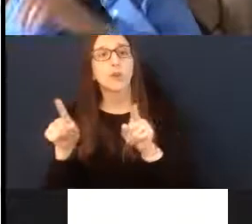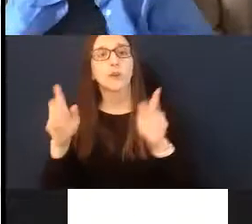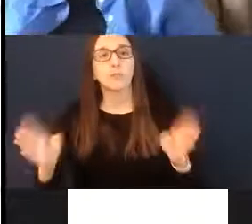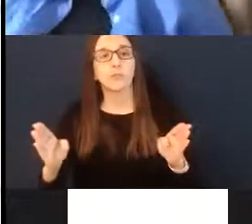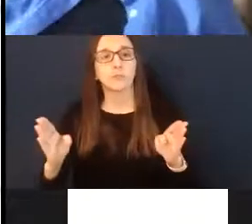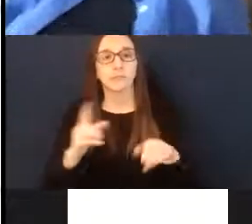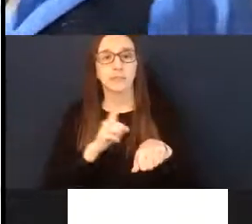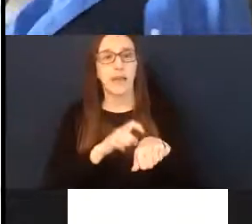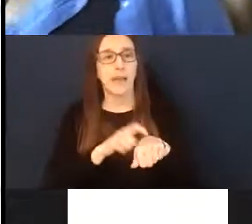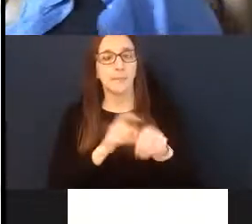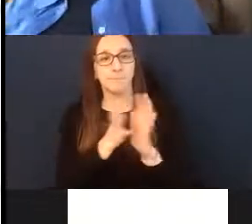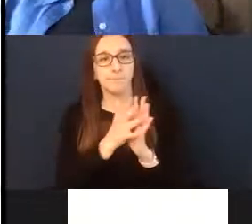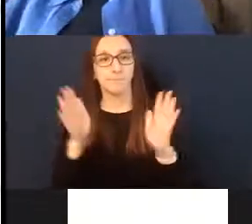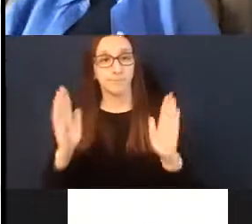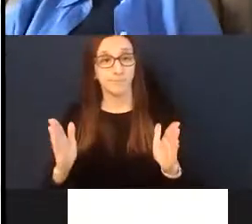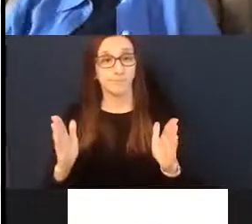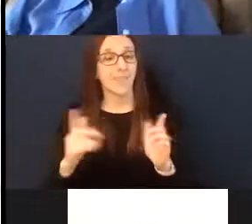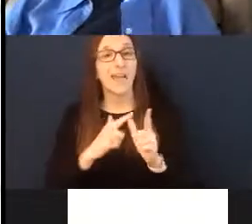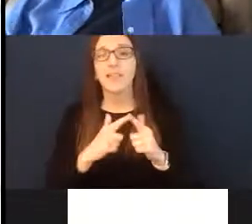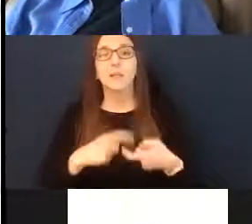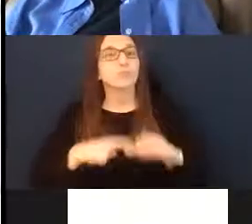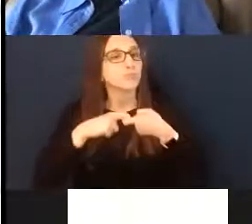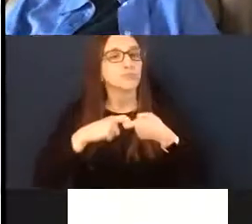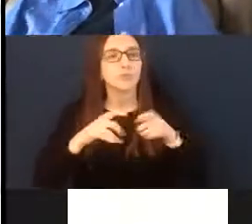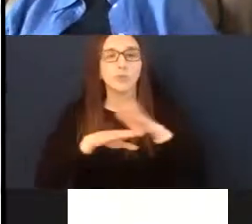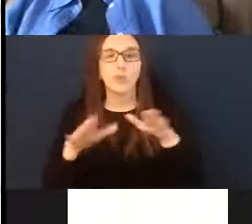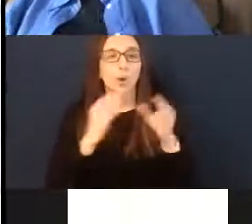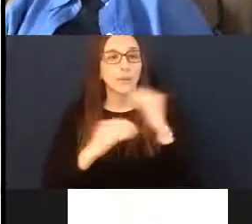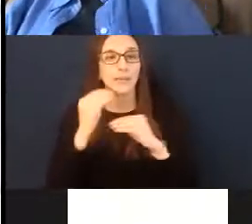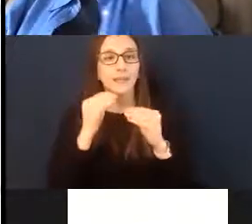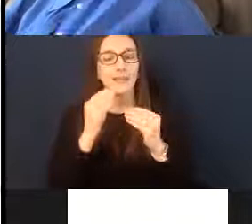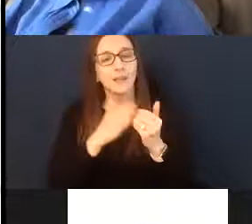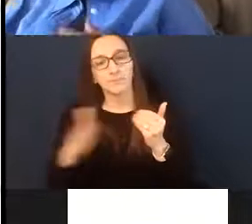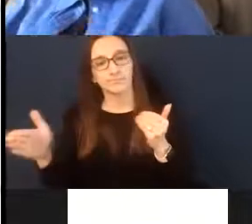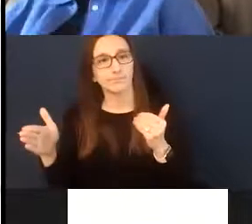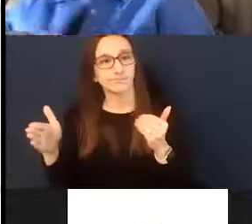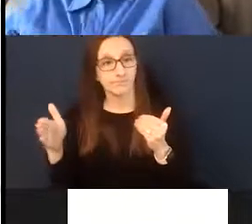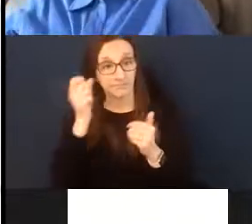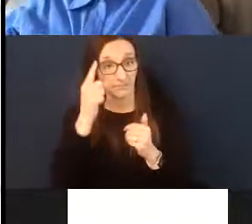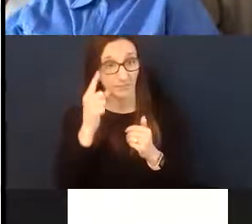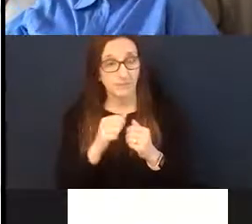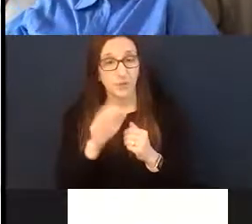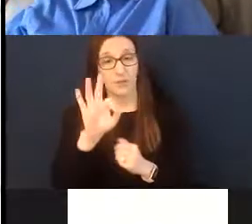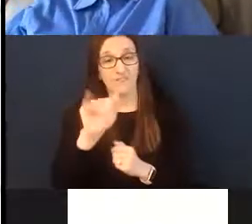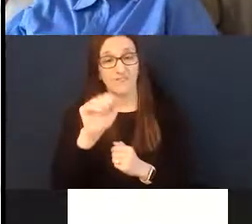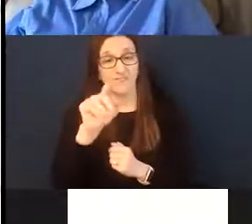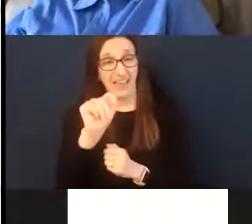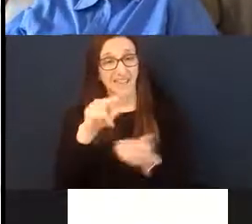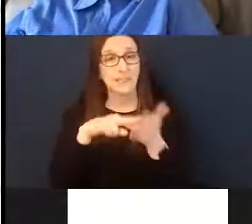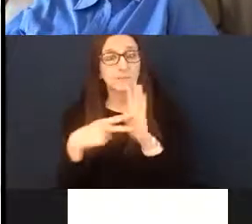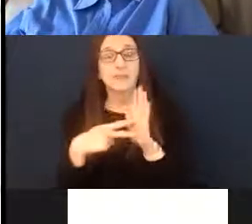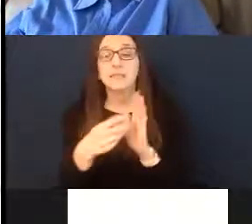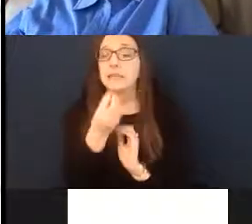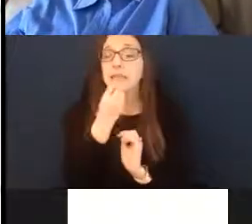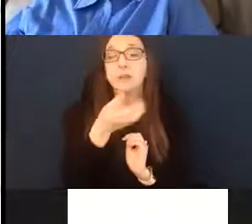time frame and you fast during the rest of the time. So fasting means when you do not eat or drink anything